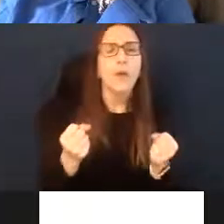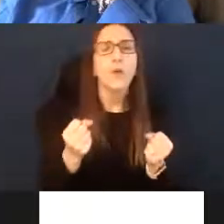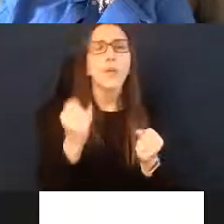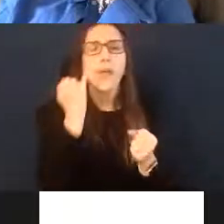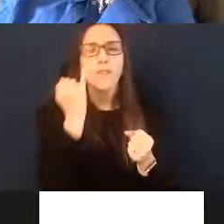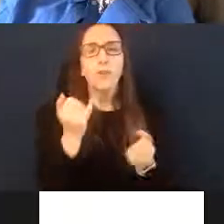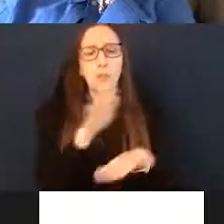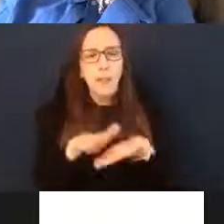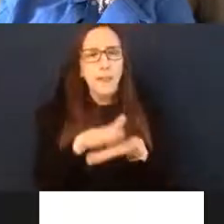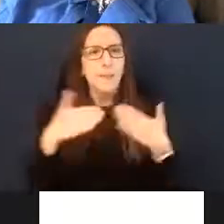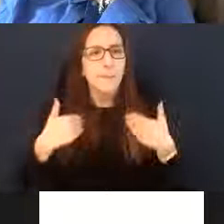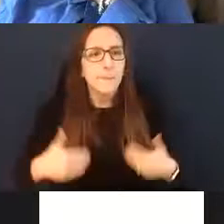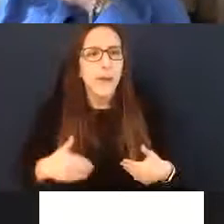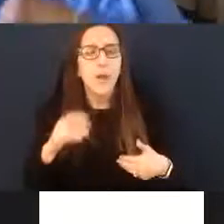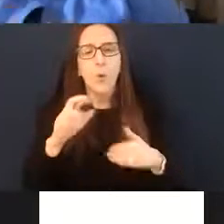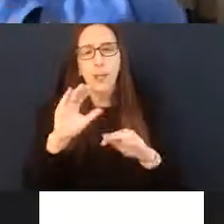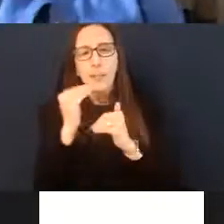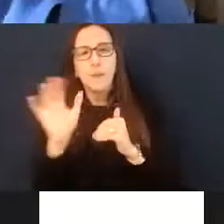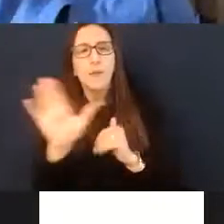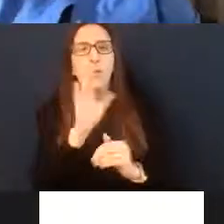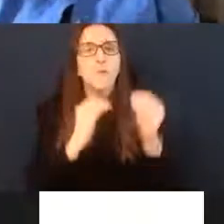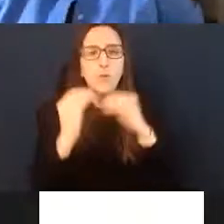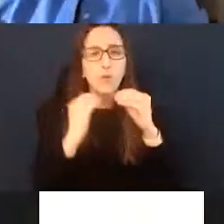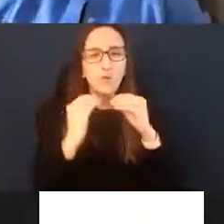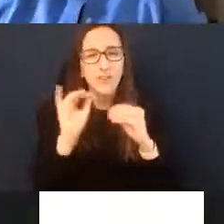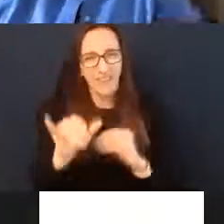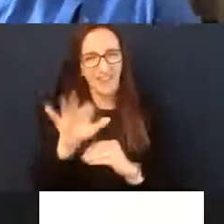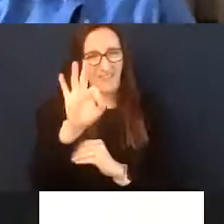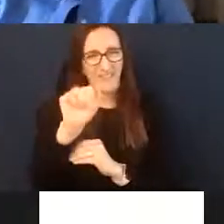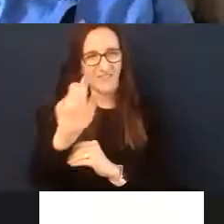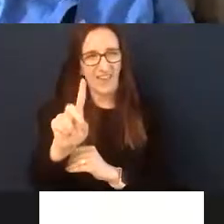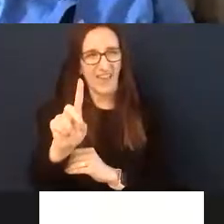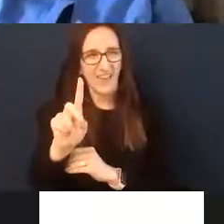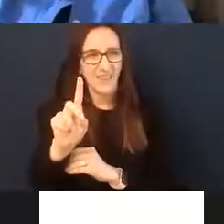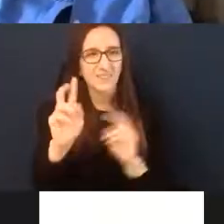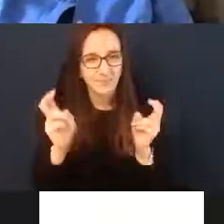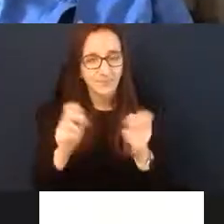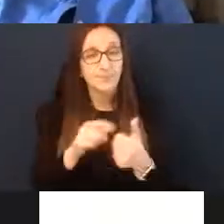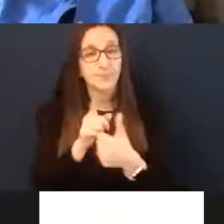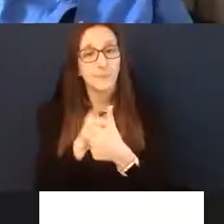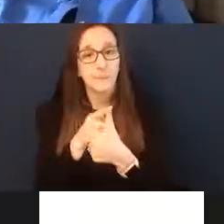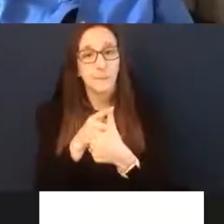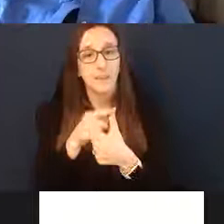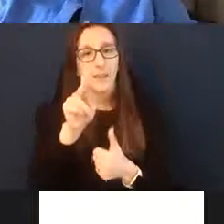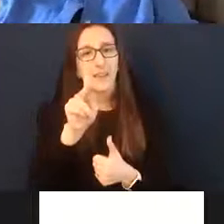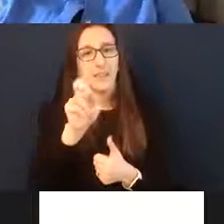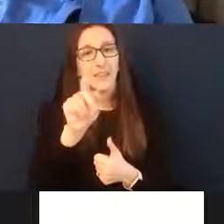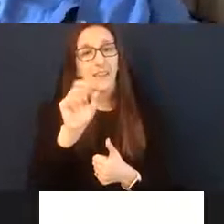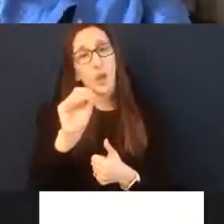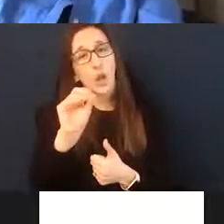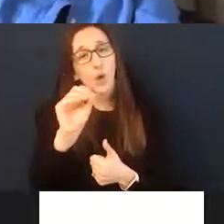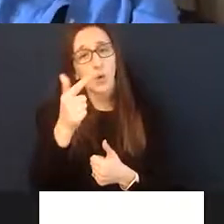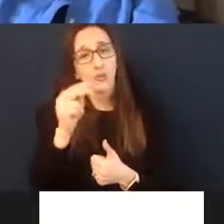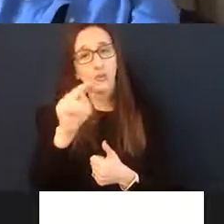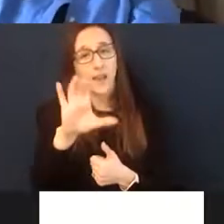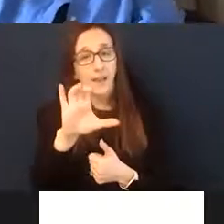choices. So today we're going to cover 3 different of fad diets. We're going to cover the ketogenic diet, intermittent